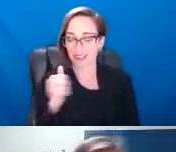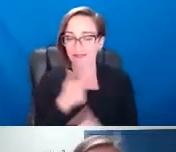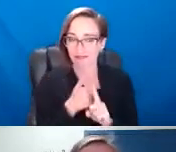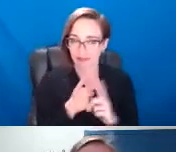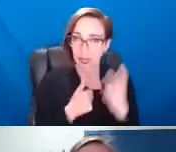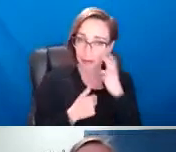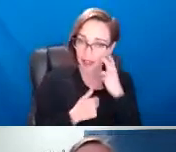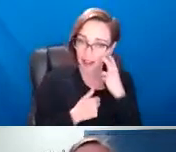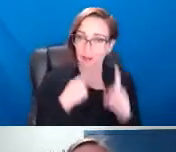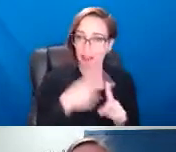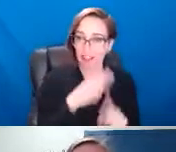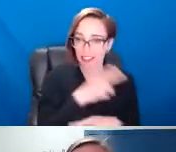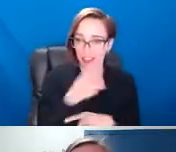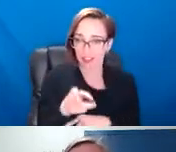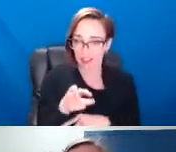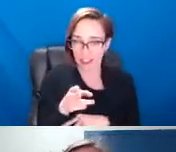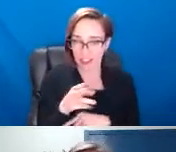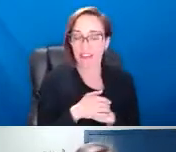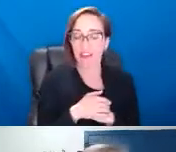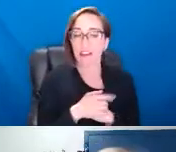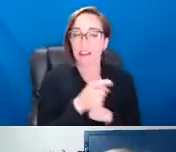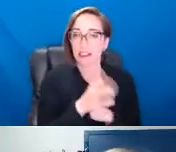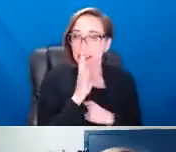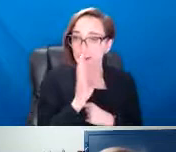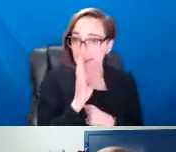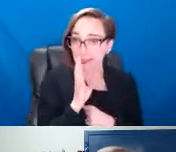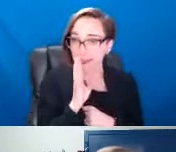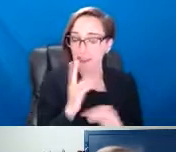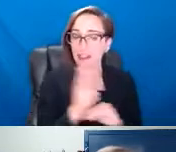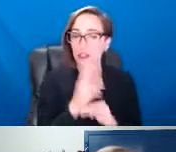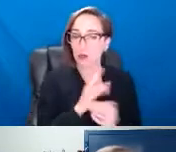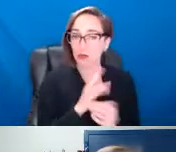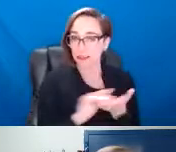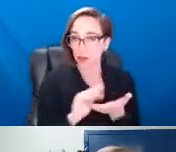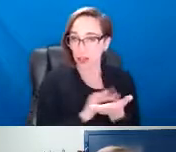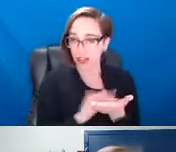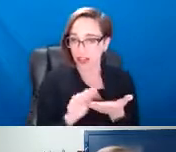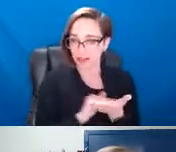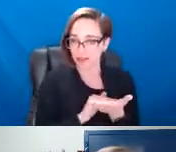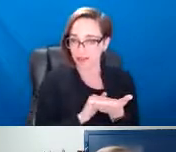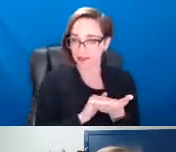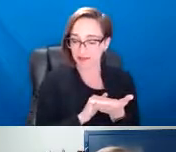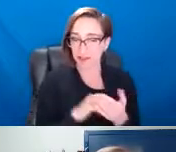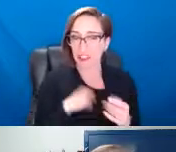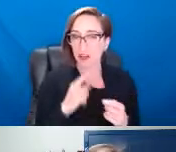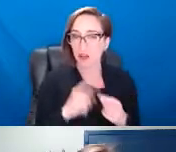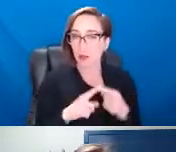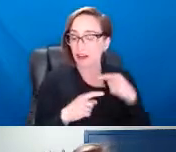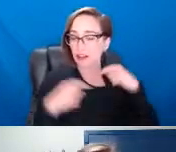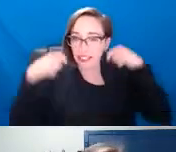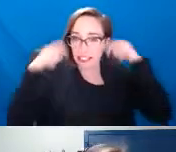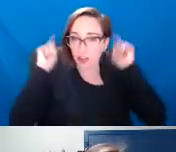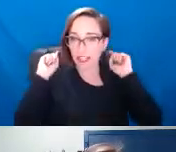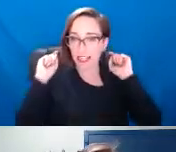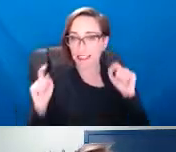hearing. Andrea speaks and is a Braille user. And when her hearing aids are out, whether it's